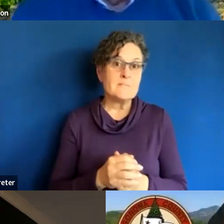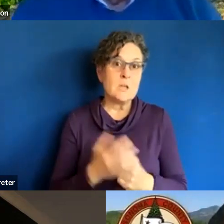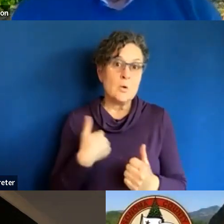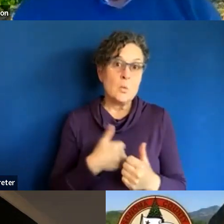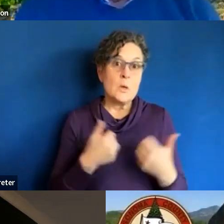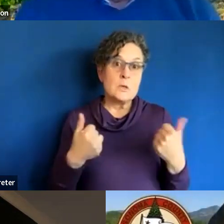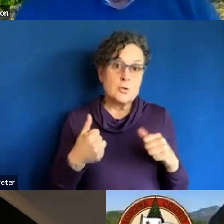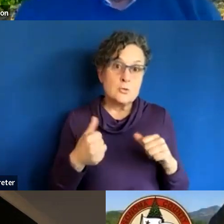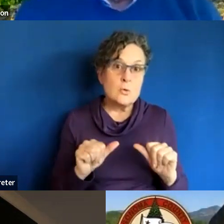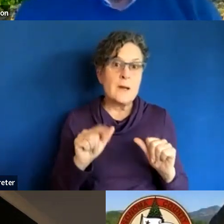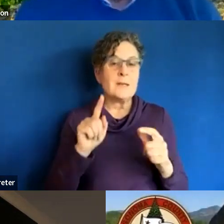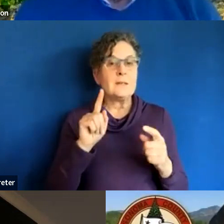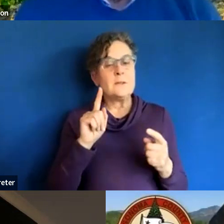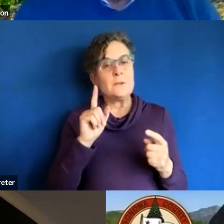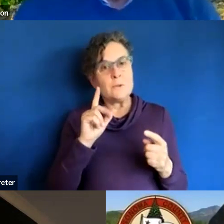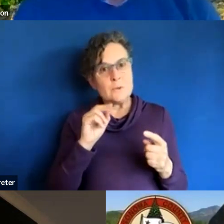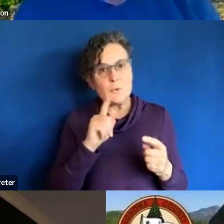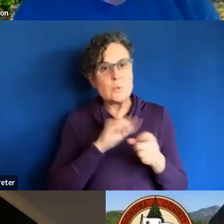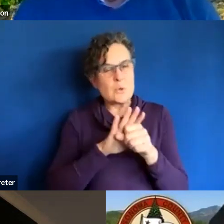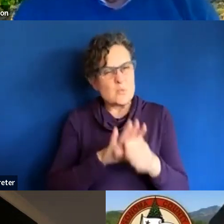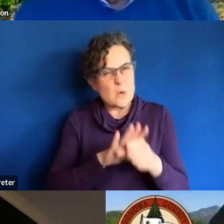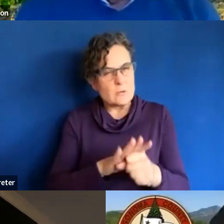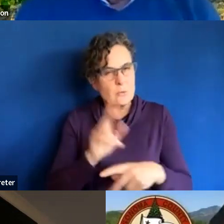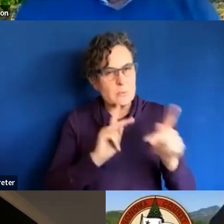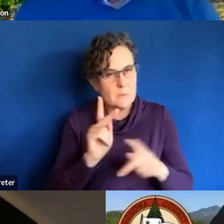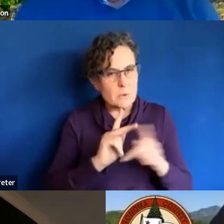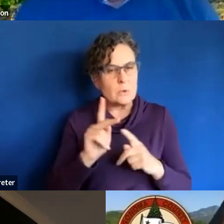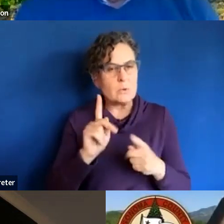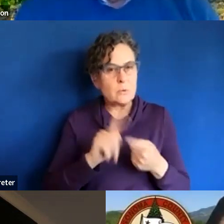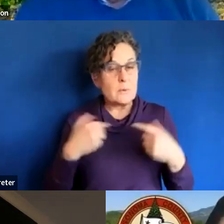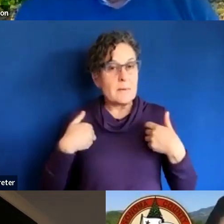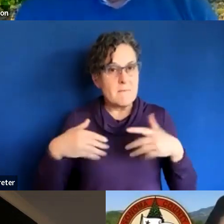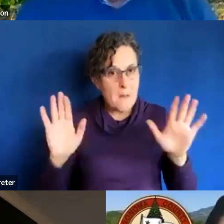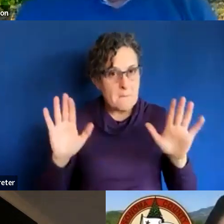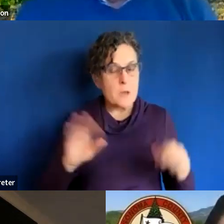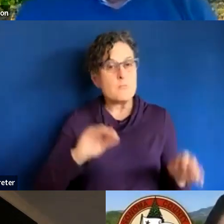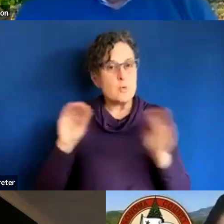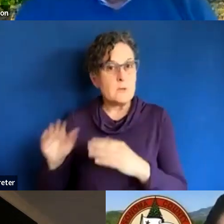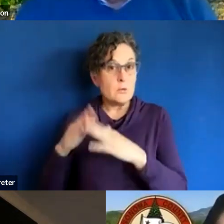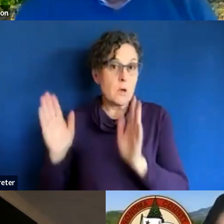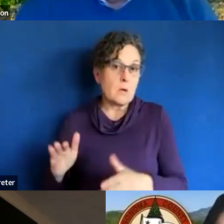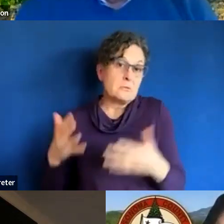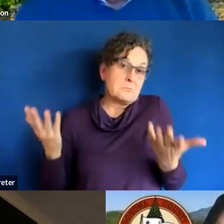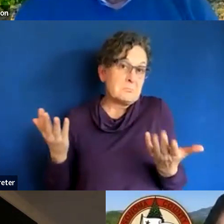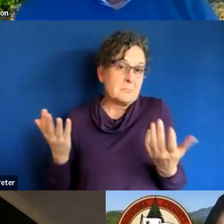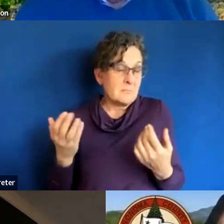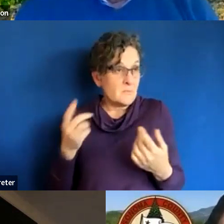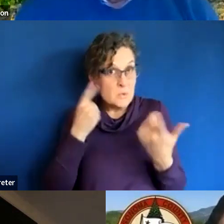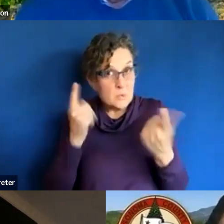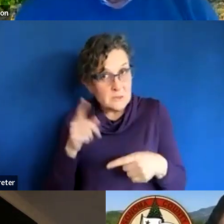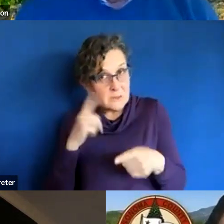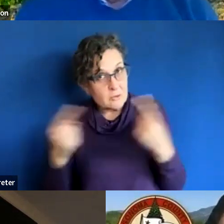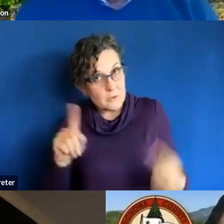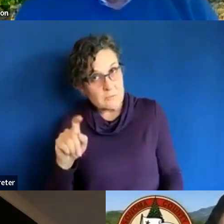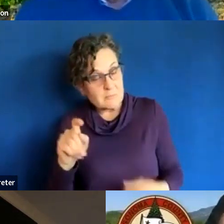with compassion also, right? And with opportunity. So I don't know if anybody wants to say if they agree with that or not, but I think that's one of the